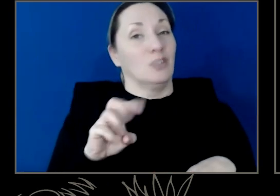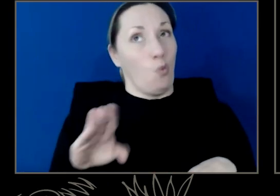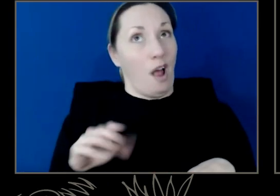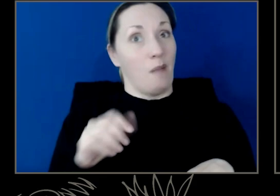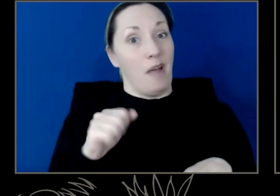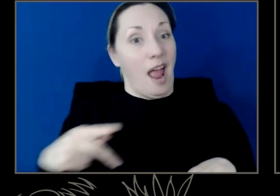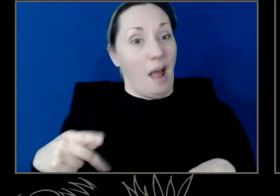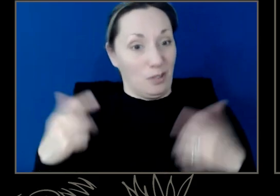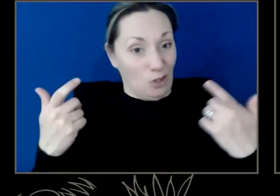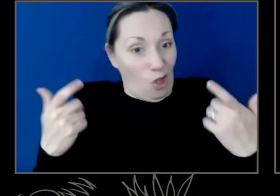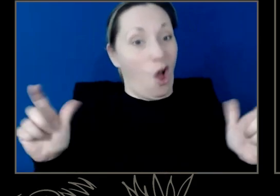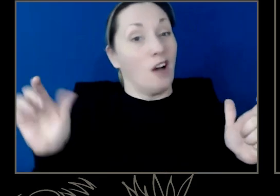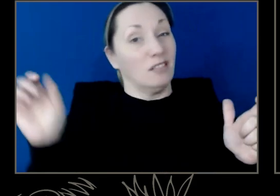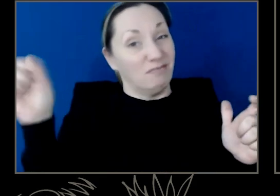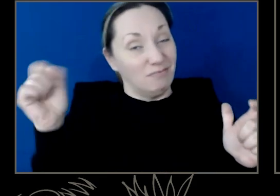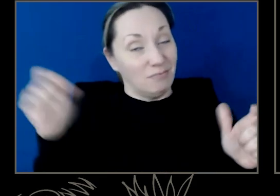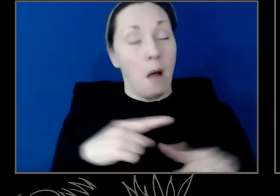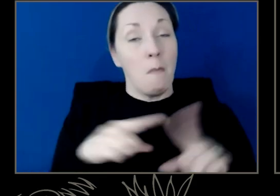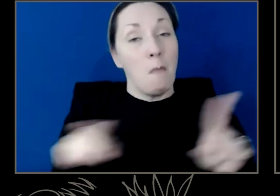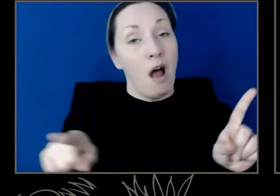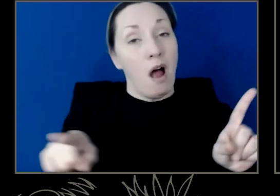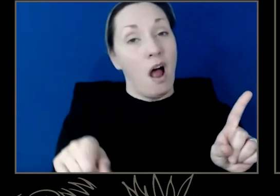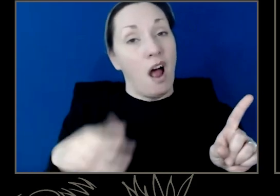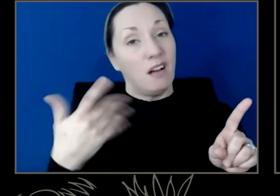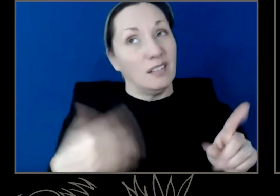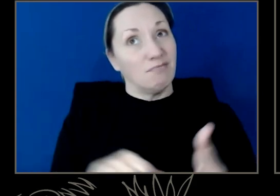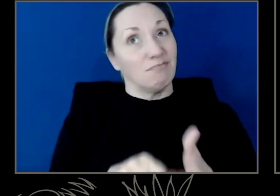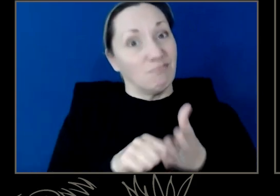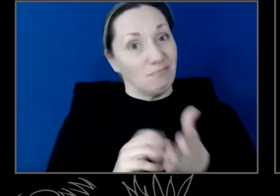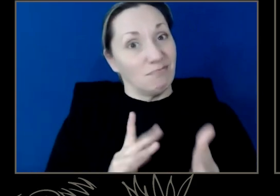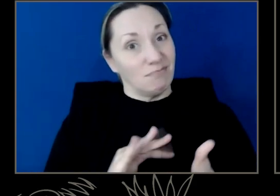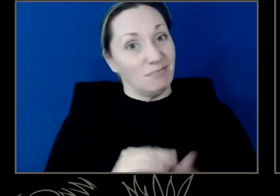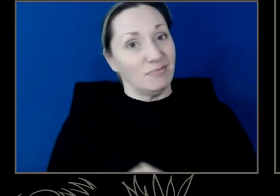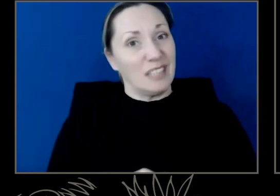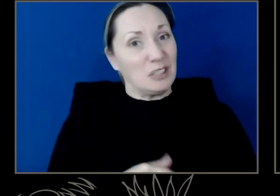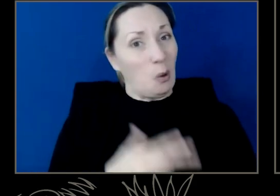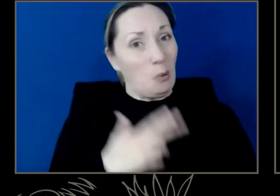But at the same time, it's really impressive that it's only 3 megabytes for